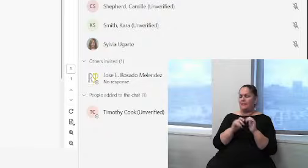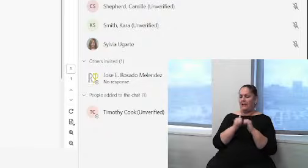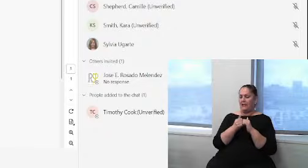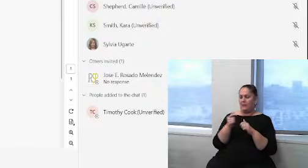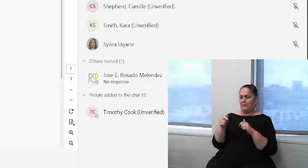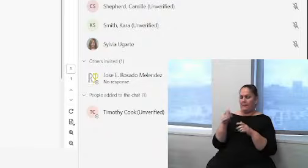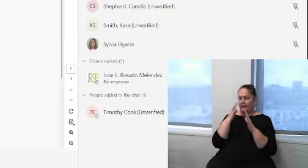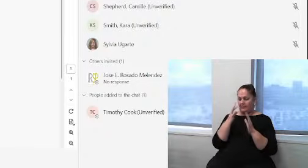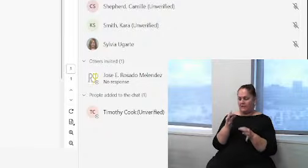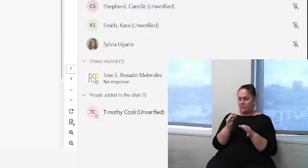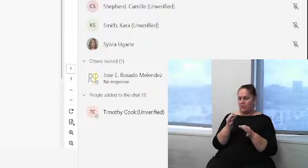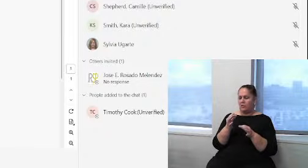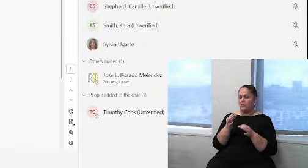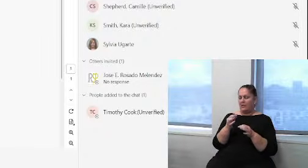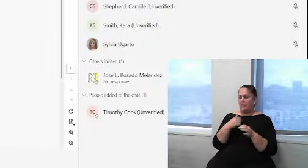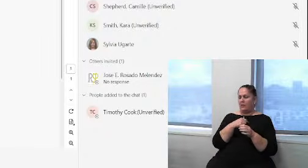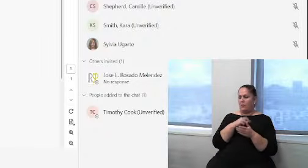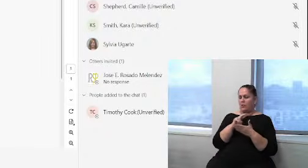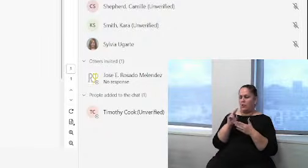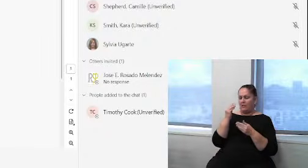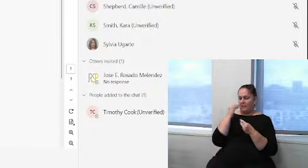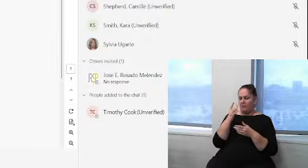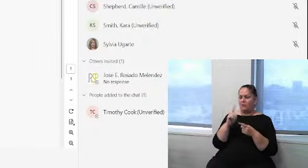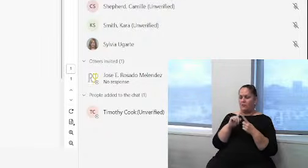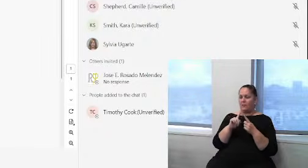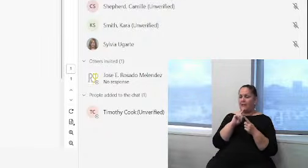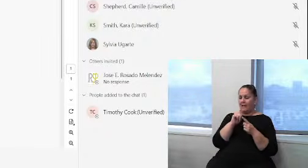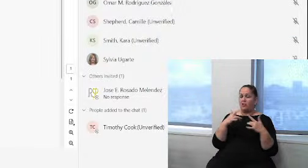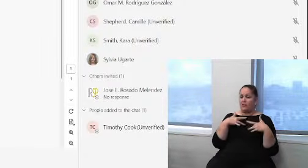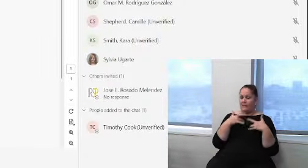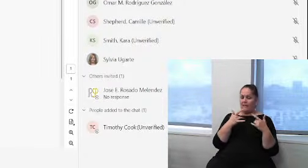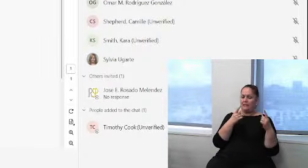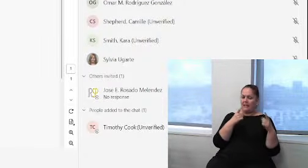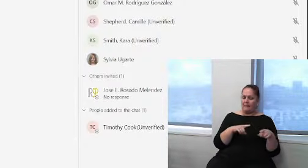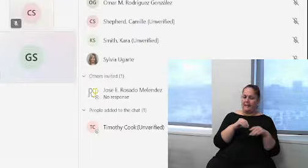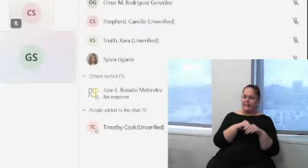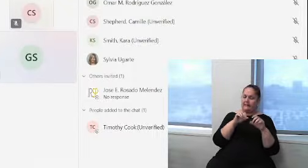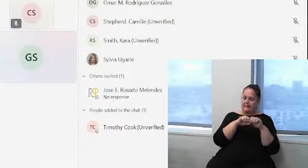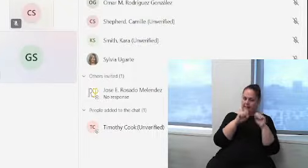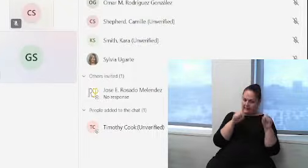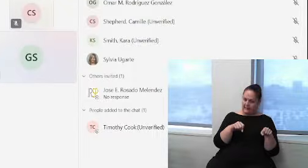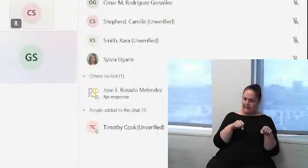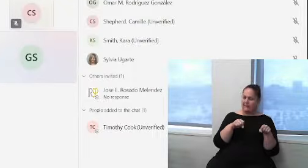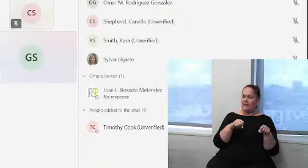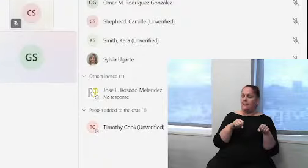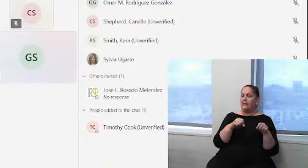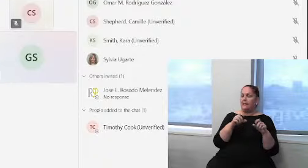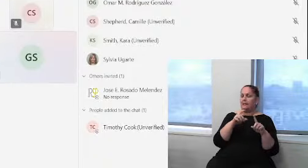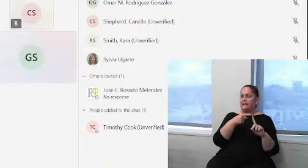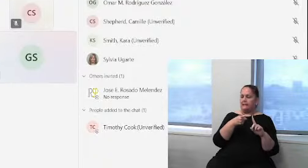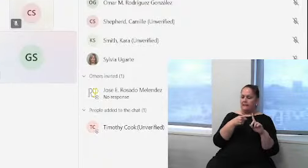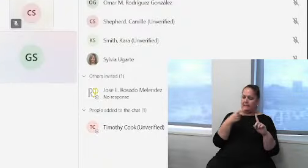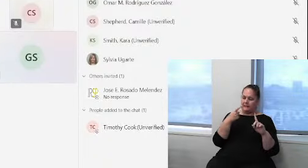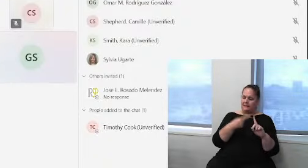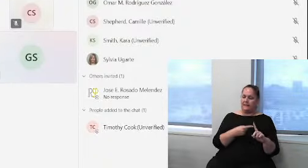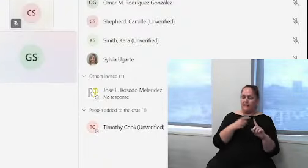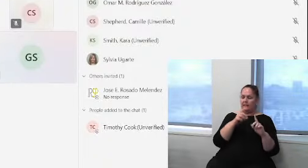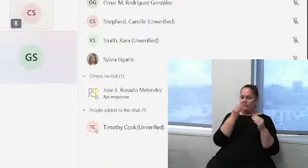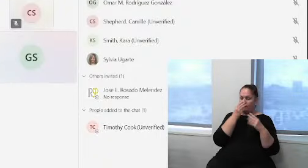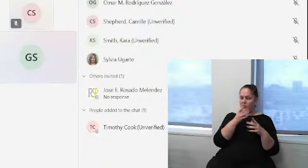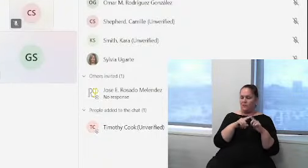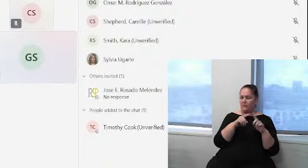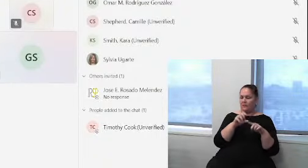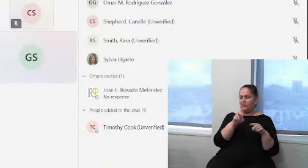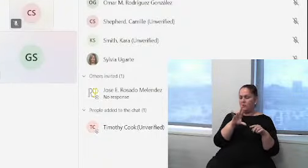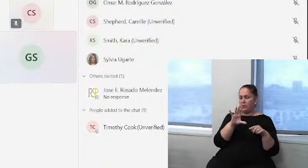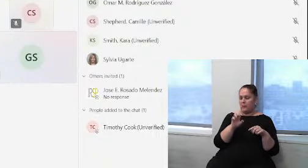principles on how reliability gets determined. And then we actually use information from the actual events that are happening in the system, detailed information